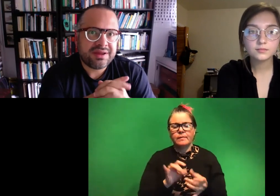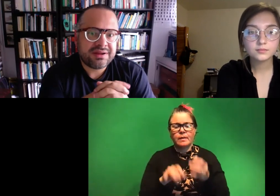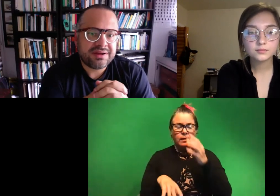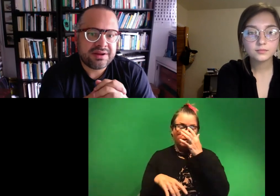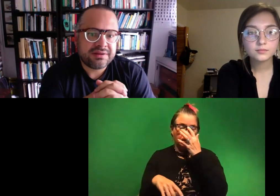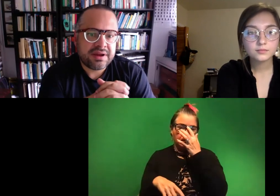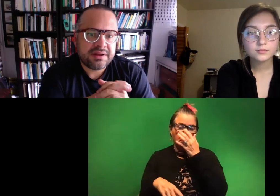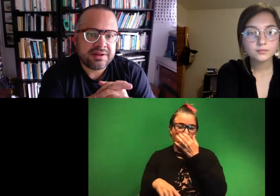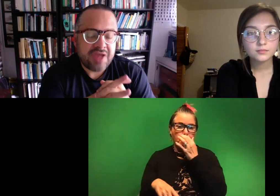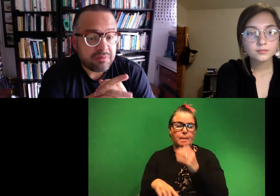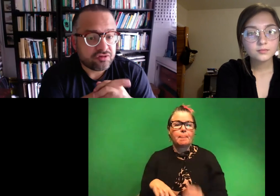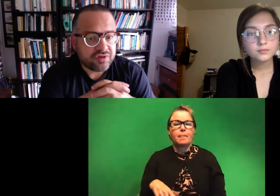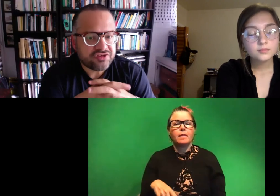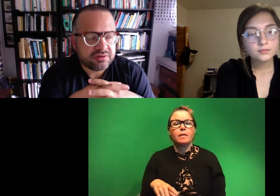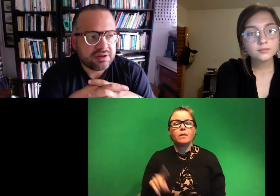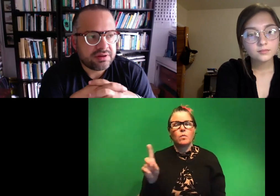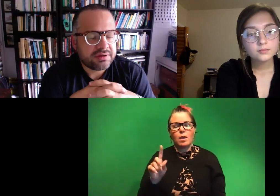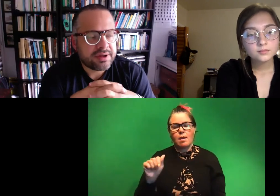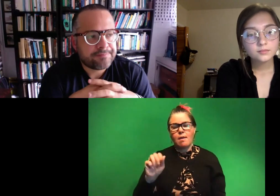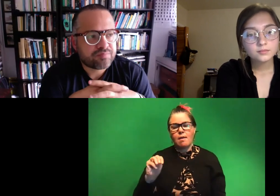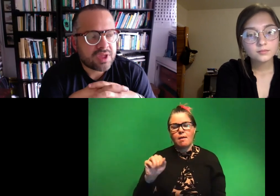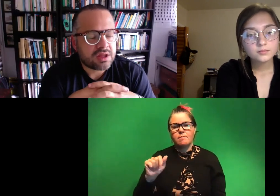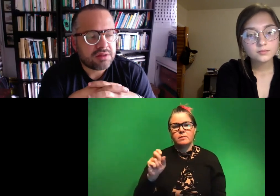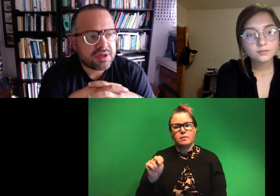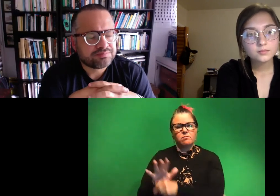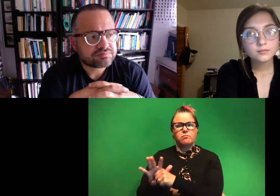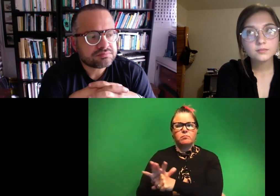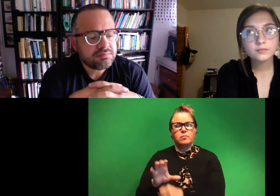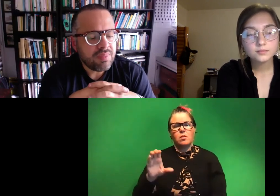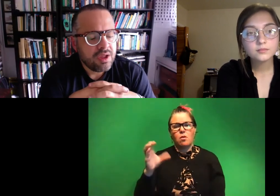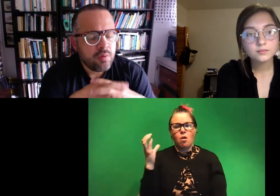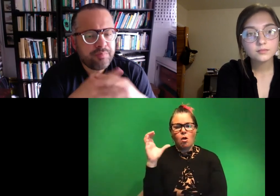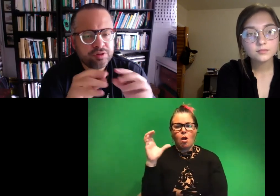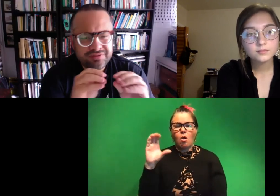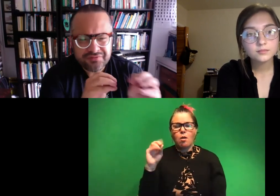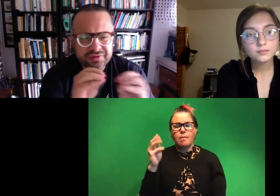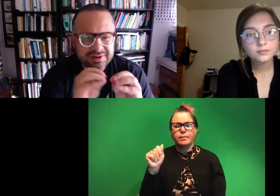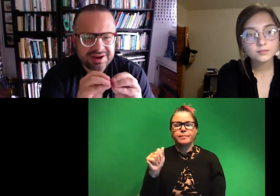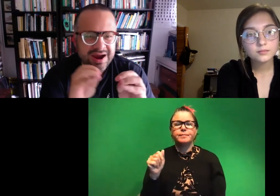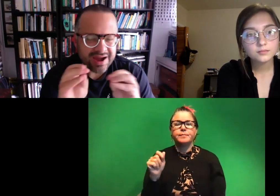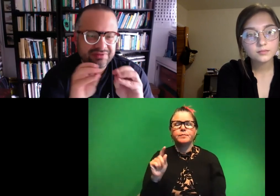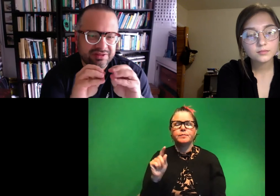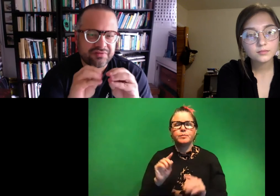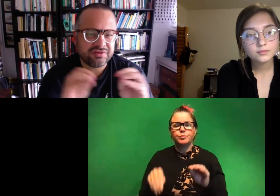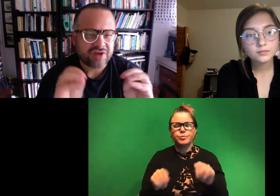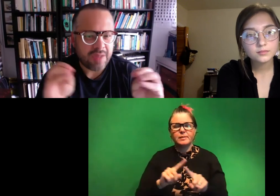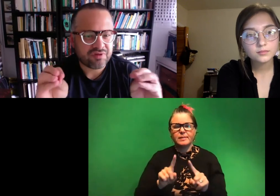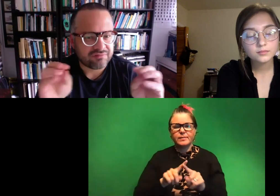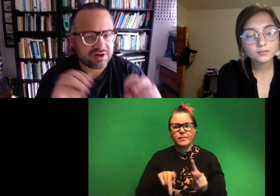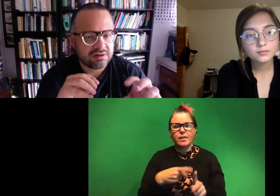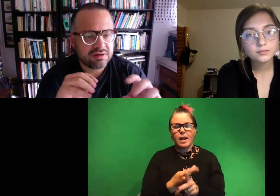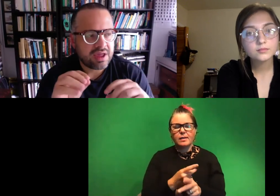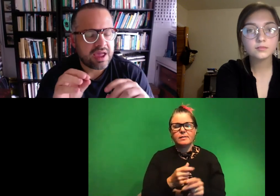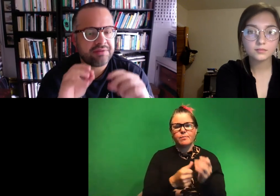that we did in the Amazon region in Colombia, we put different kinds and different types